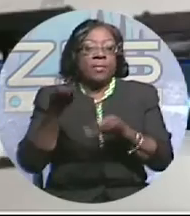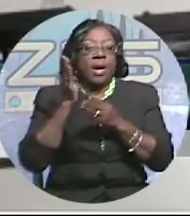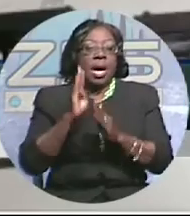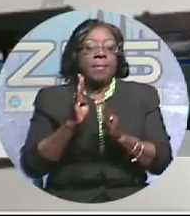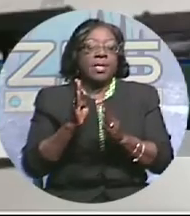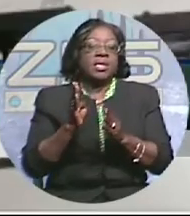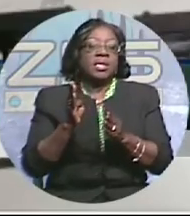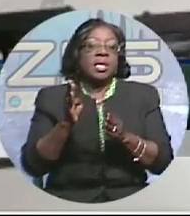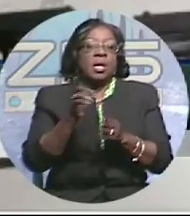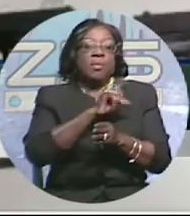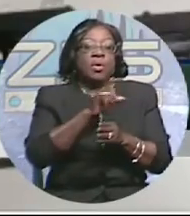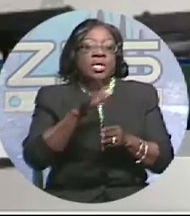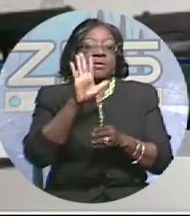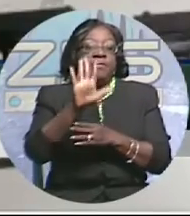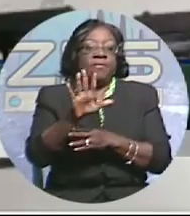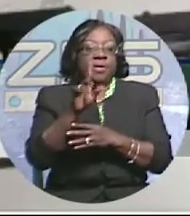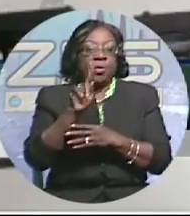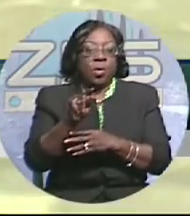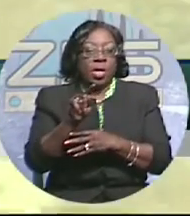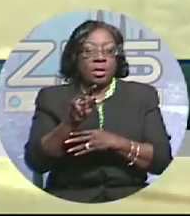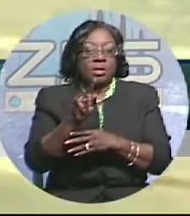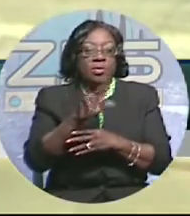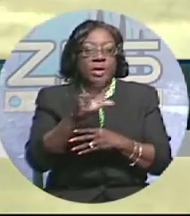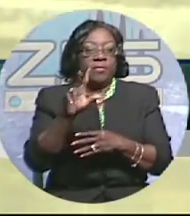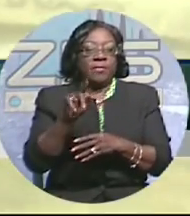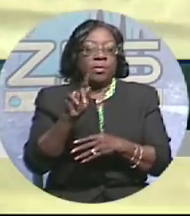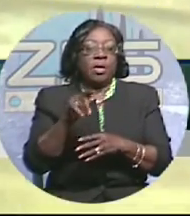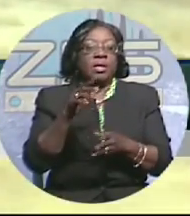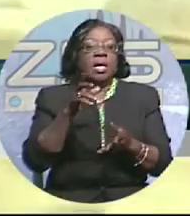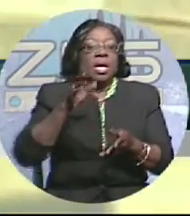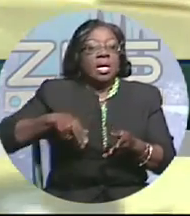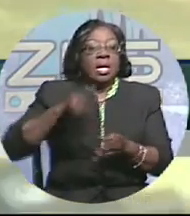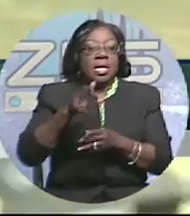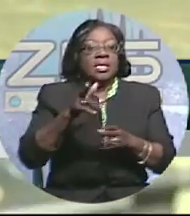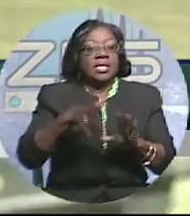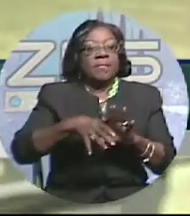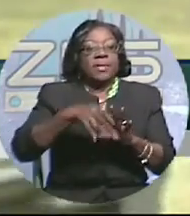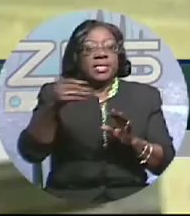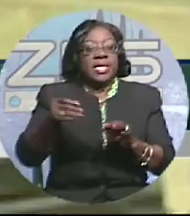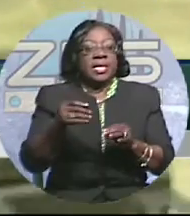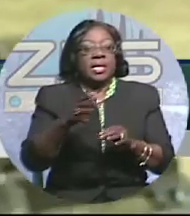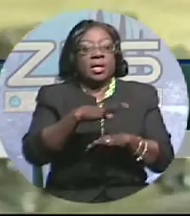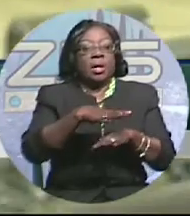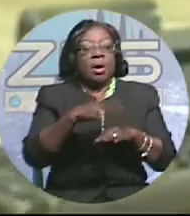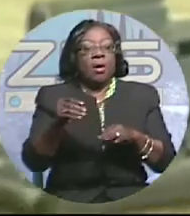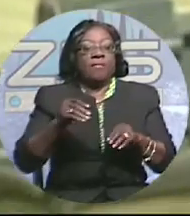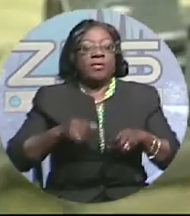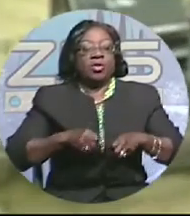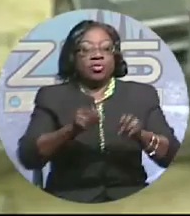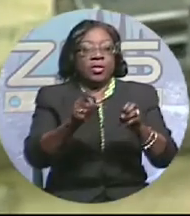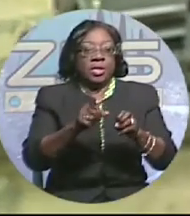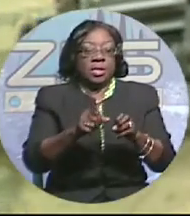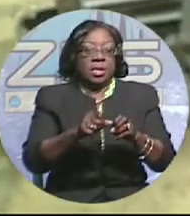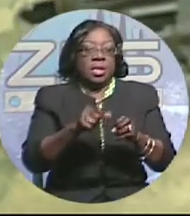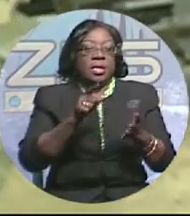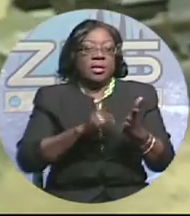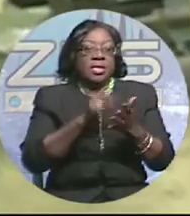website, 51 firearms have been taken off the streets so far in 2016. But in